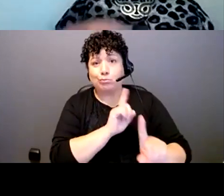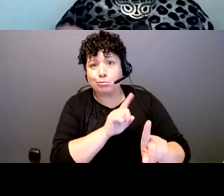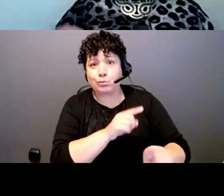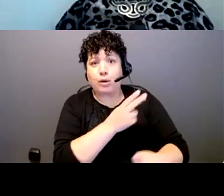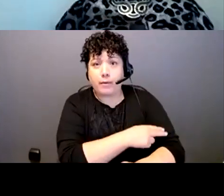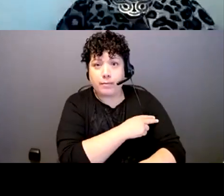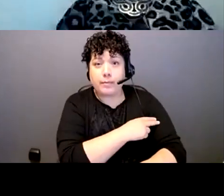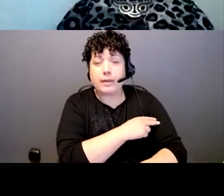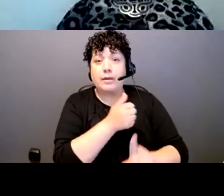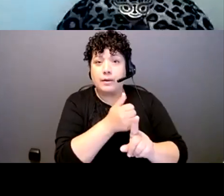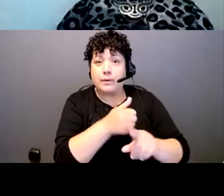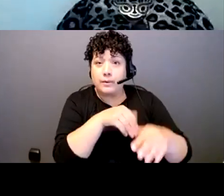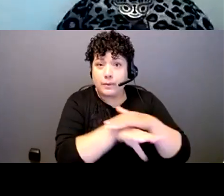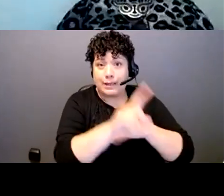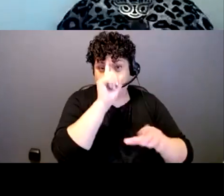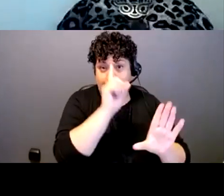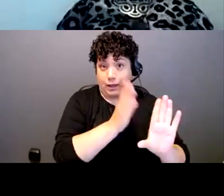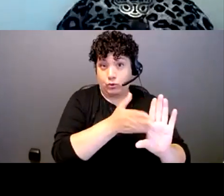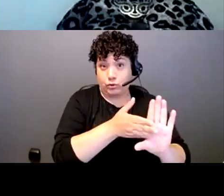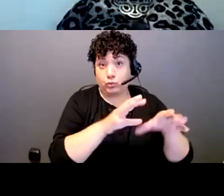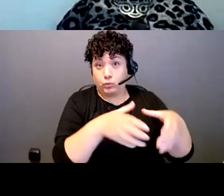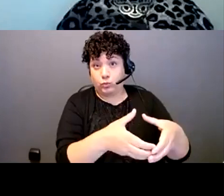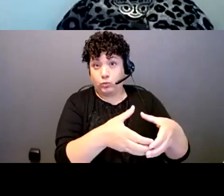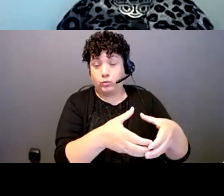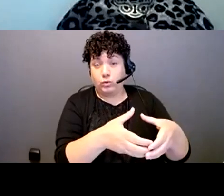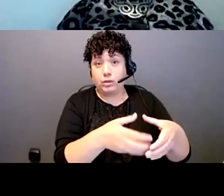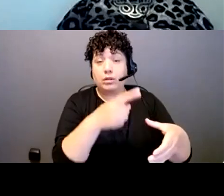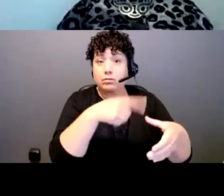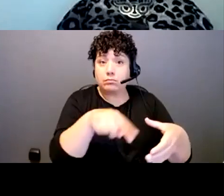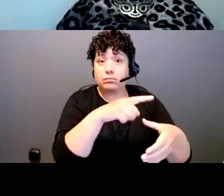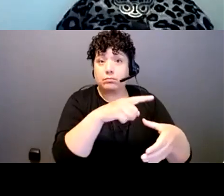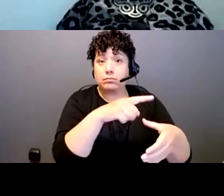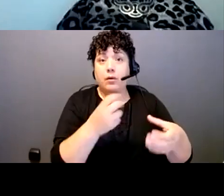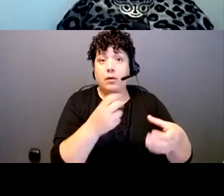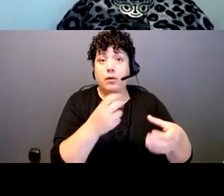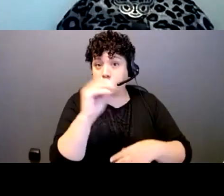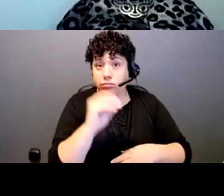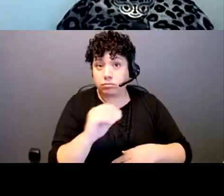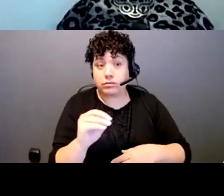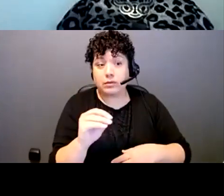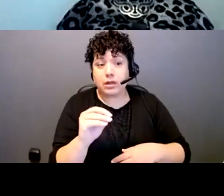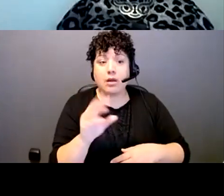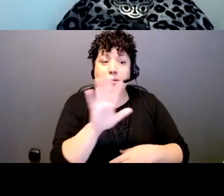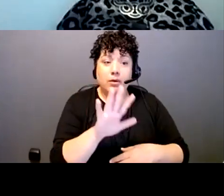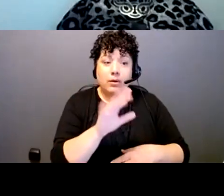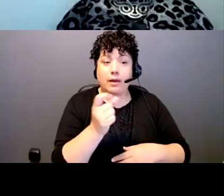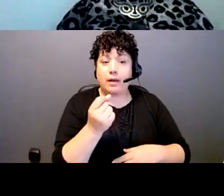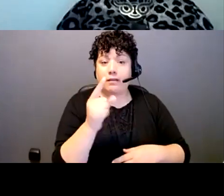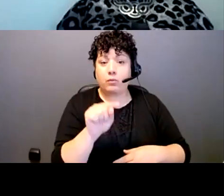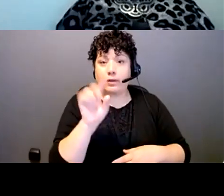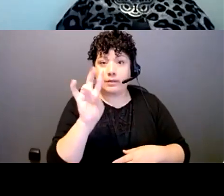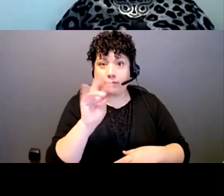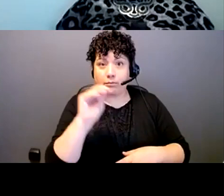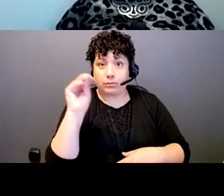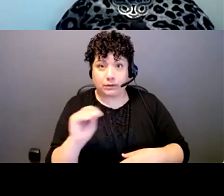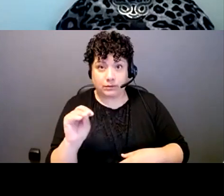patients admitted to psychiatric units, the rates were about 11.7%.